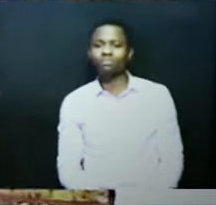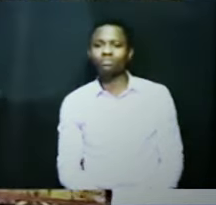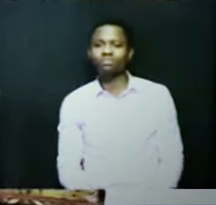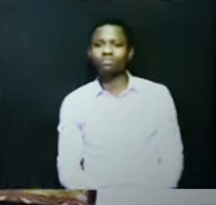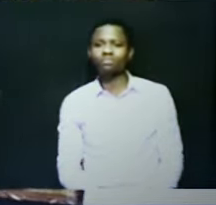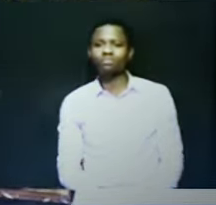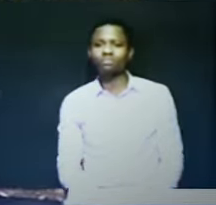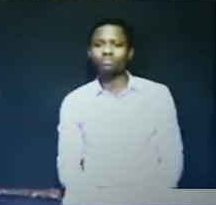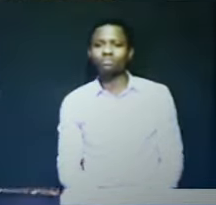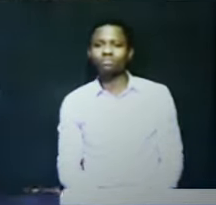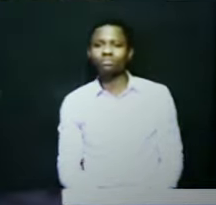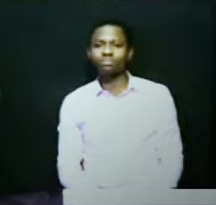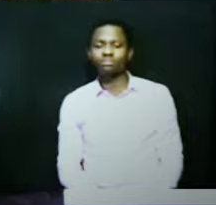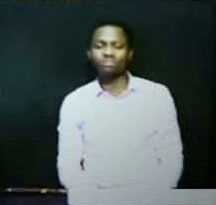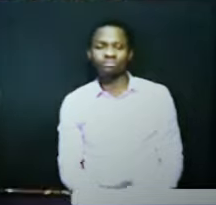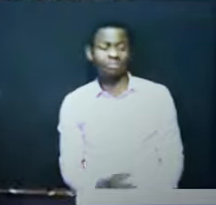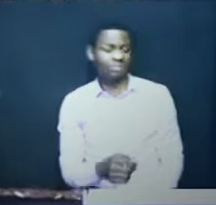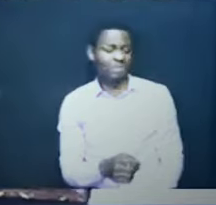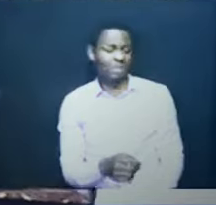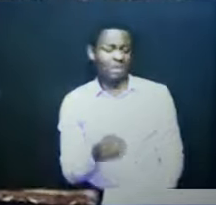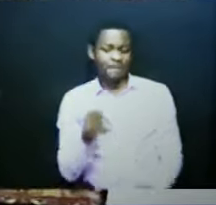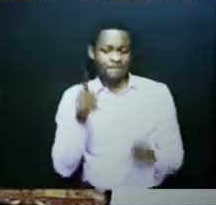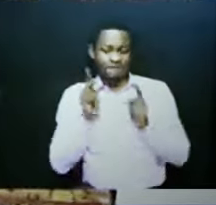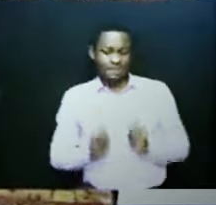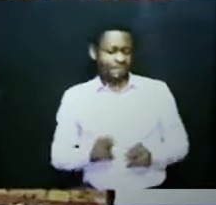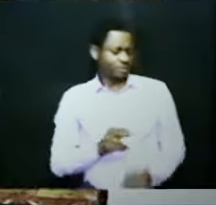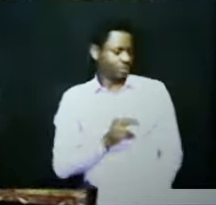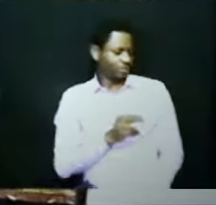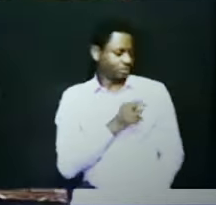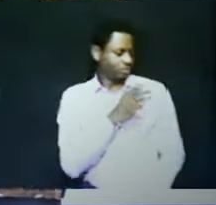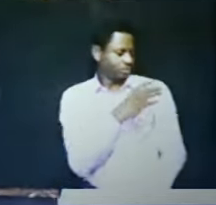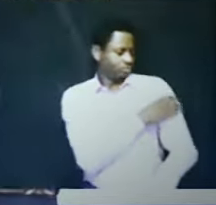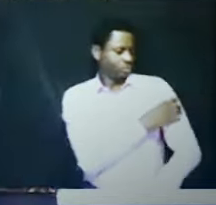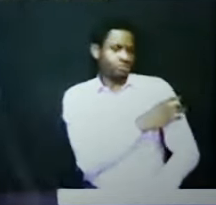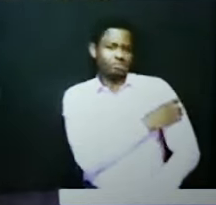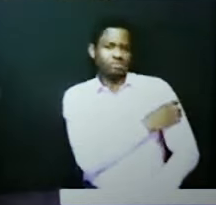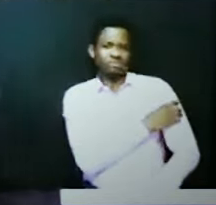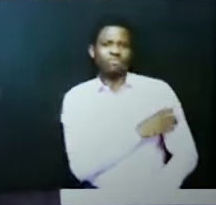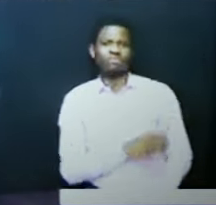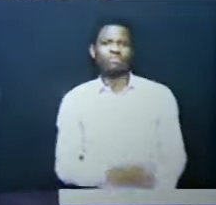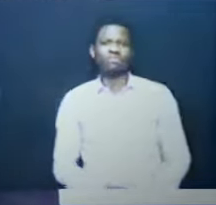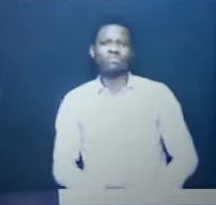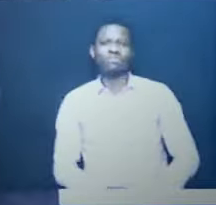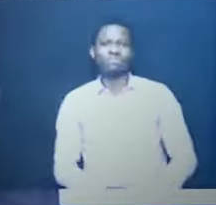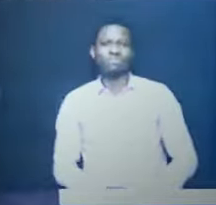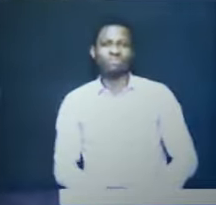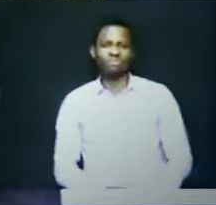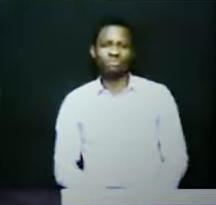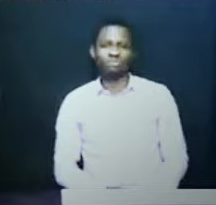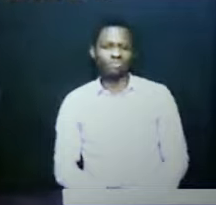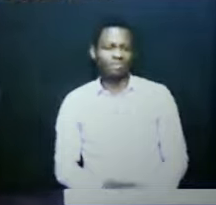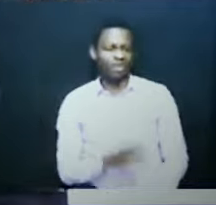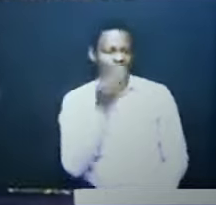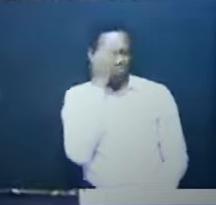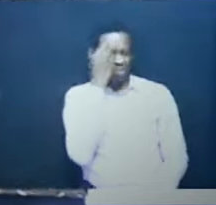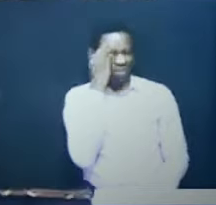he is the captain. But he knows that this guy is much more talented than him.